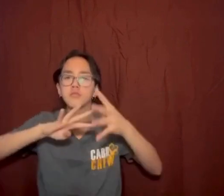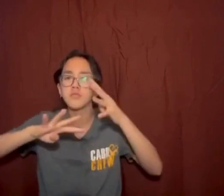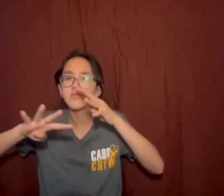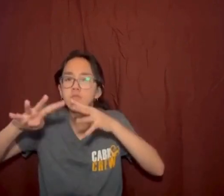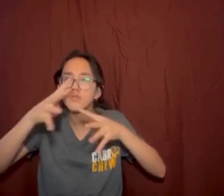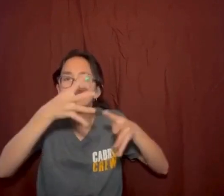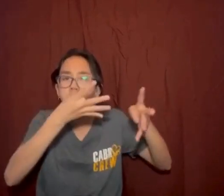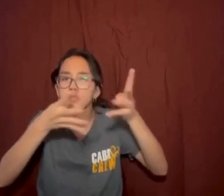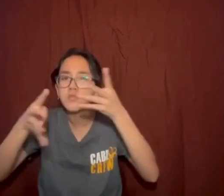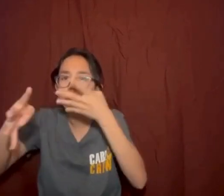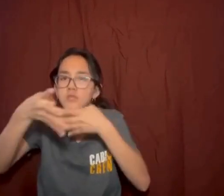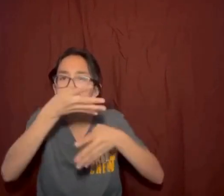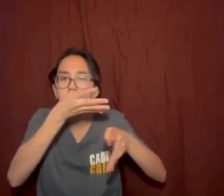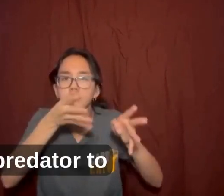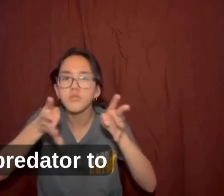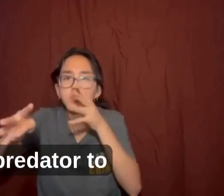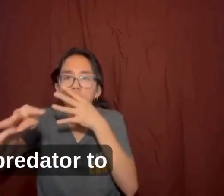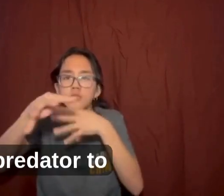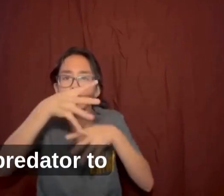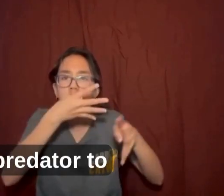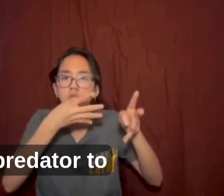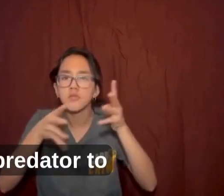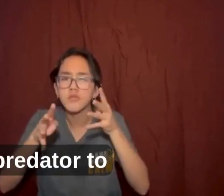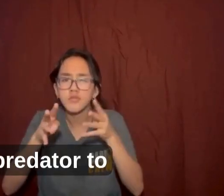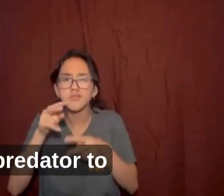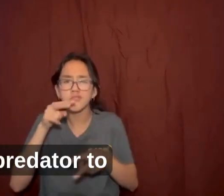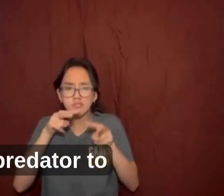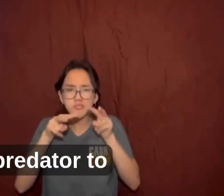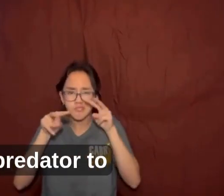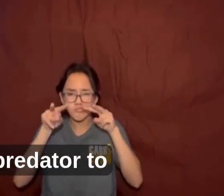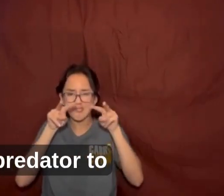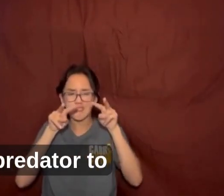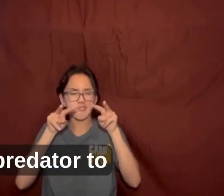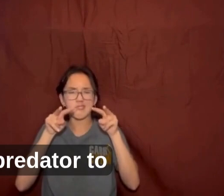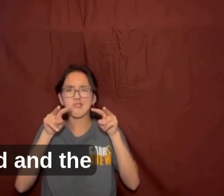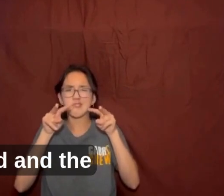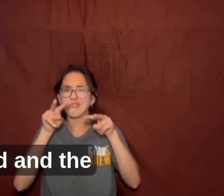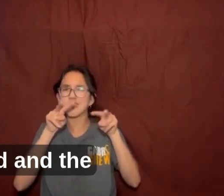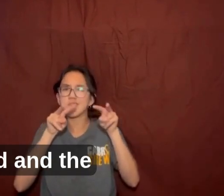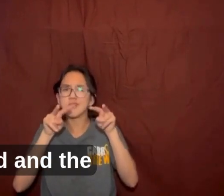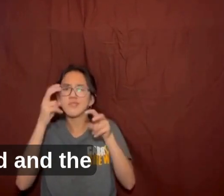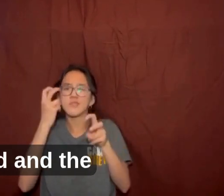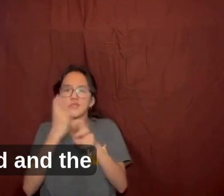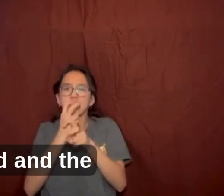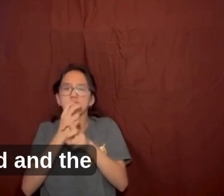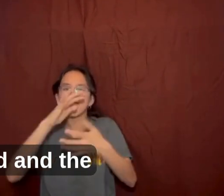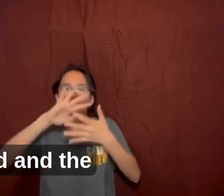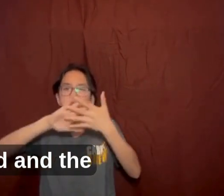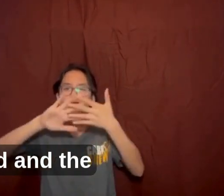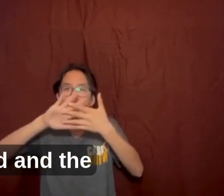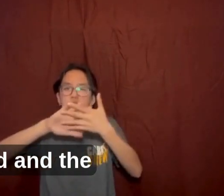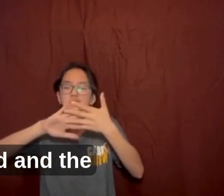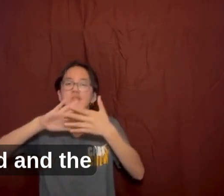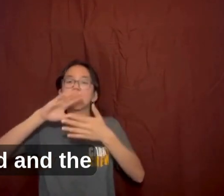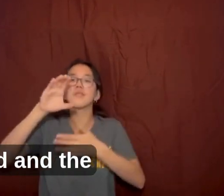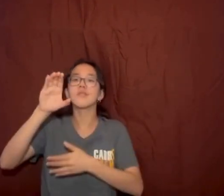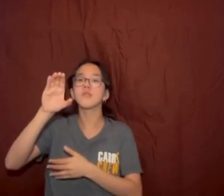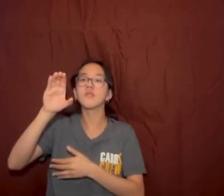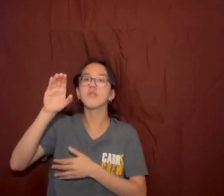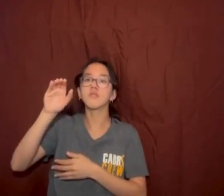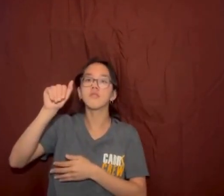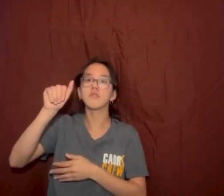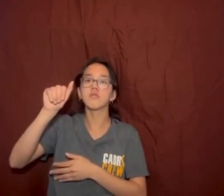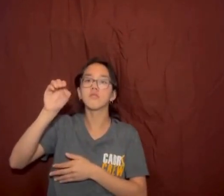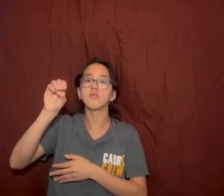Stripes like this break up the background and can make it hard for the predator to tell the difference between the background and